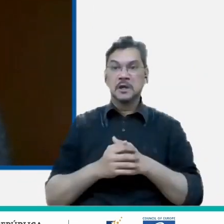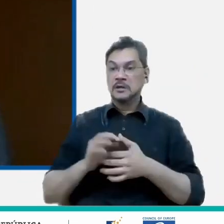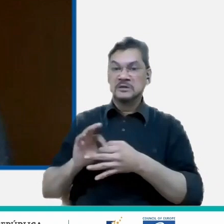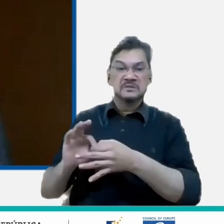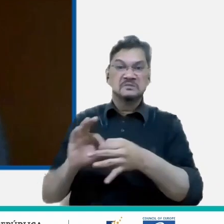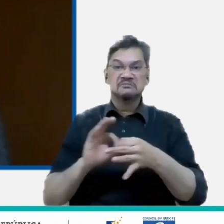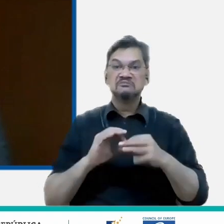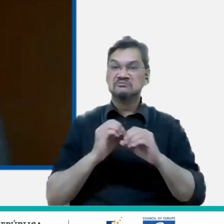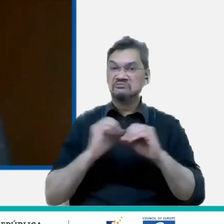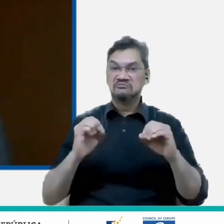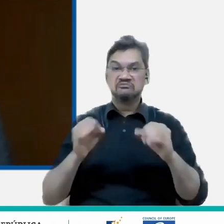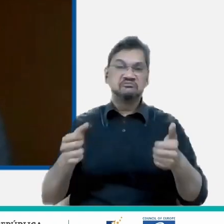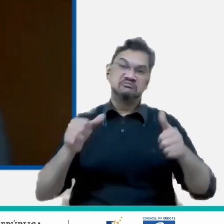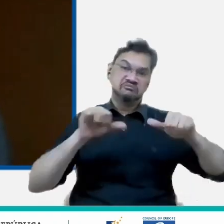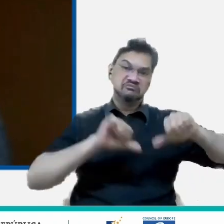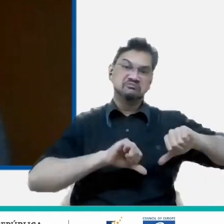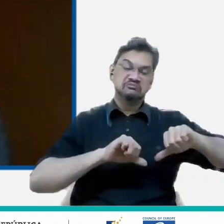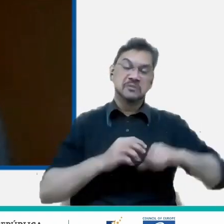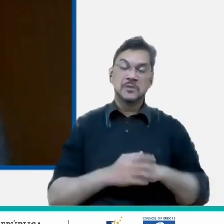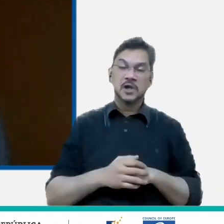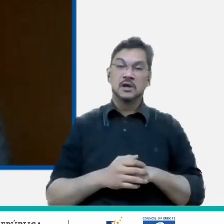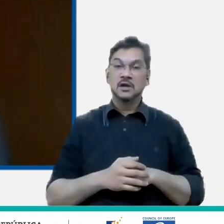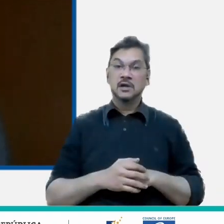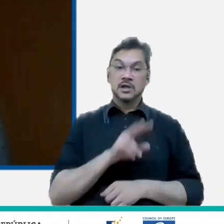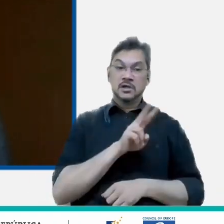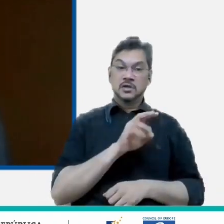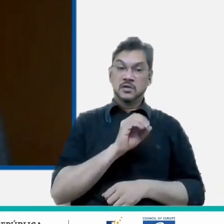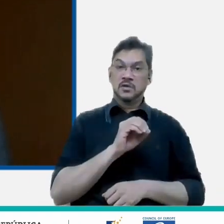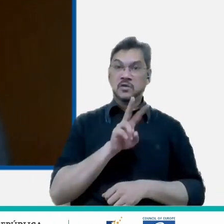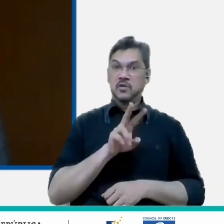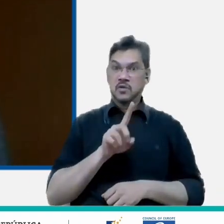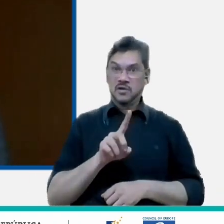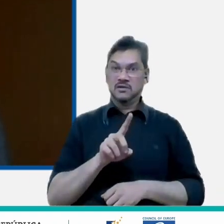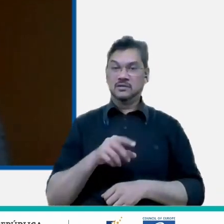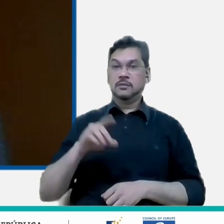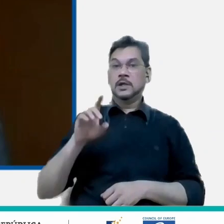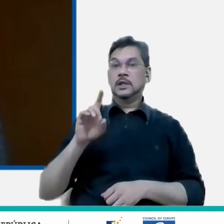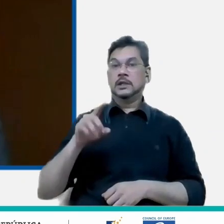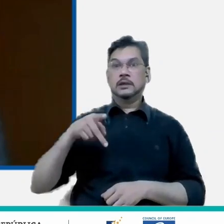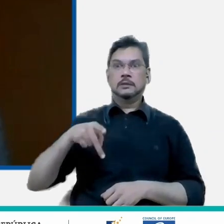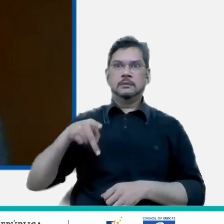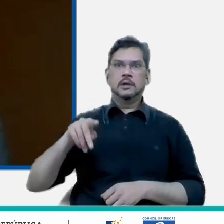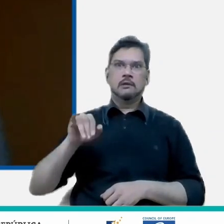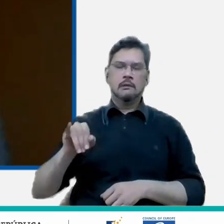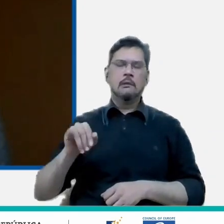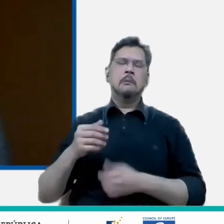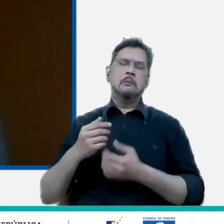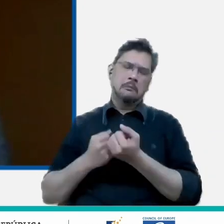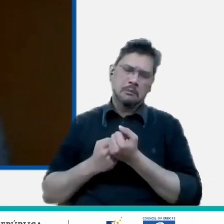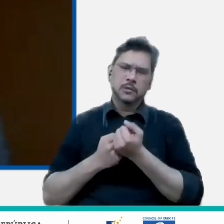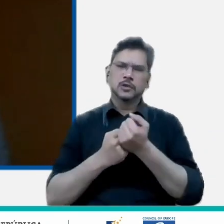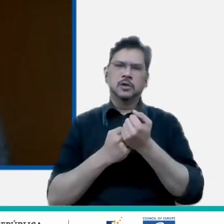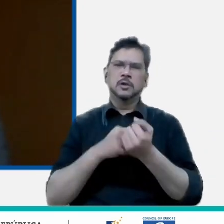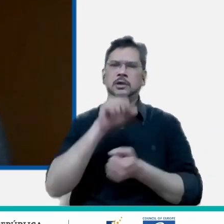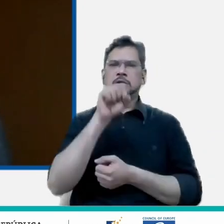In 2021, DPPI supported the Regional Cooperation Council for Southeastern Europe in conducting a